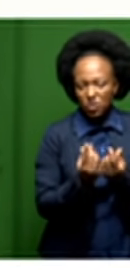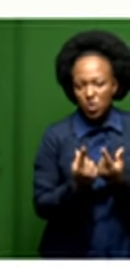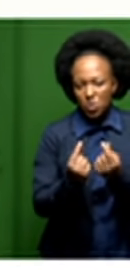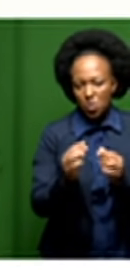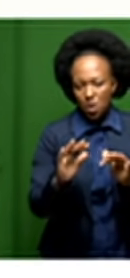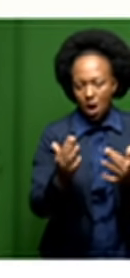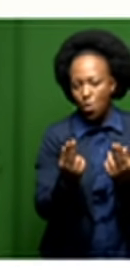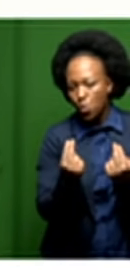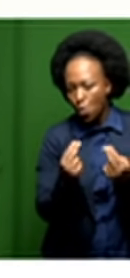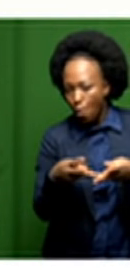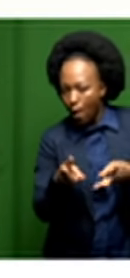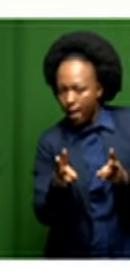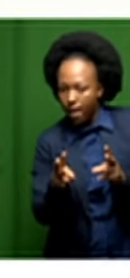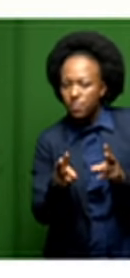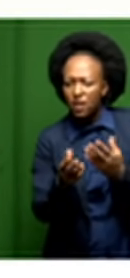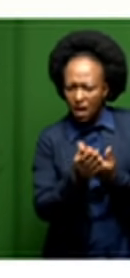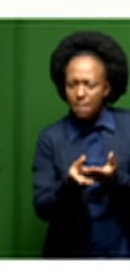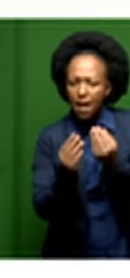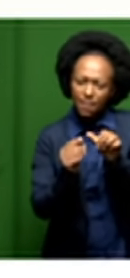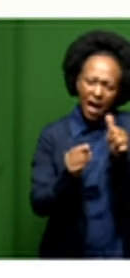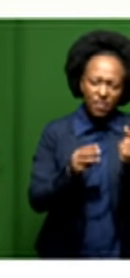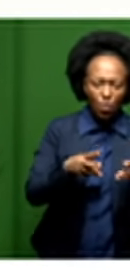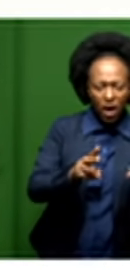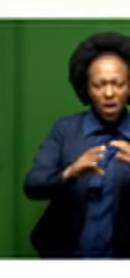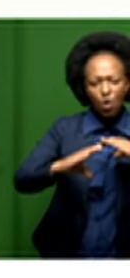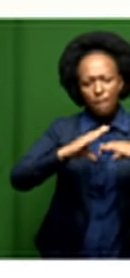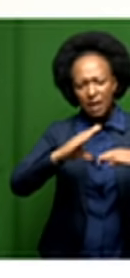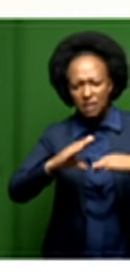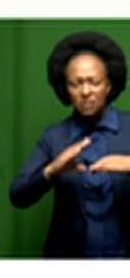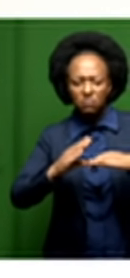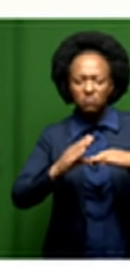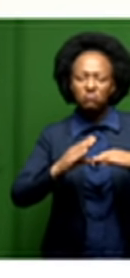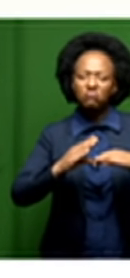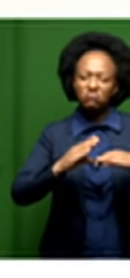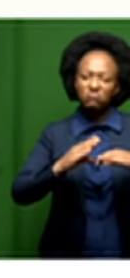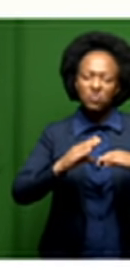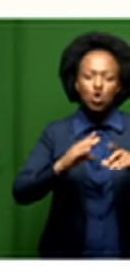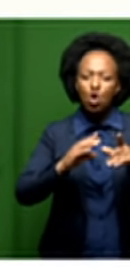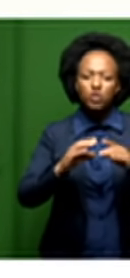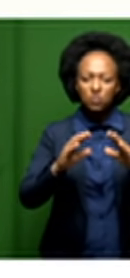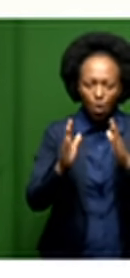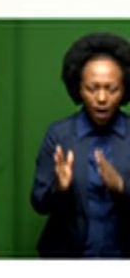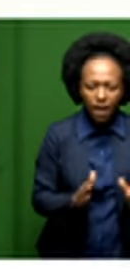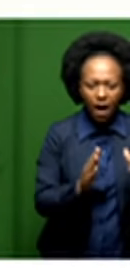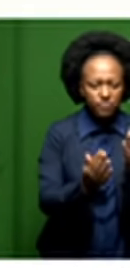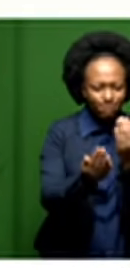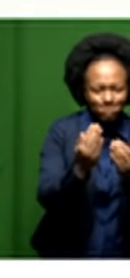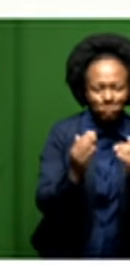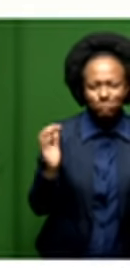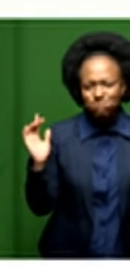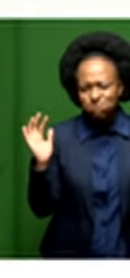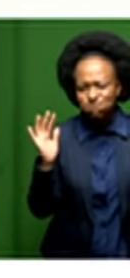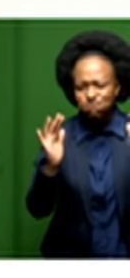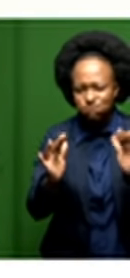can still use all the different methods of communication apart from organizing rallies and